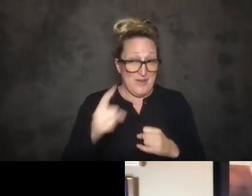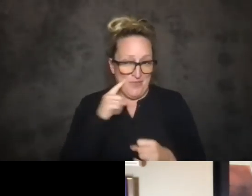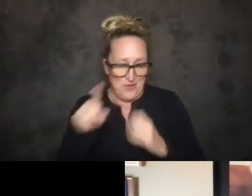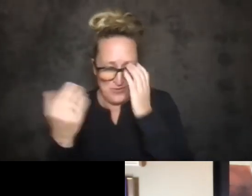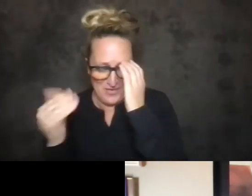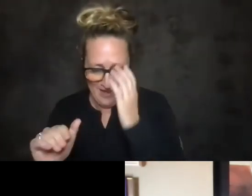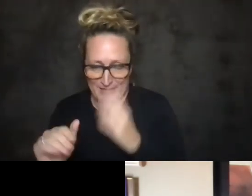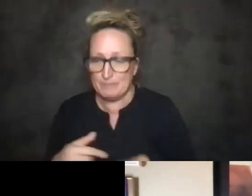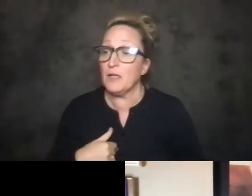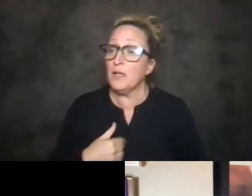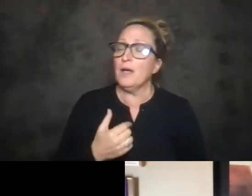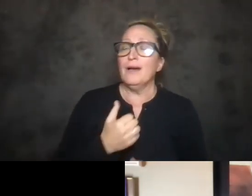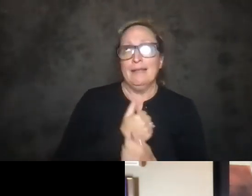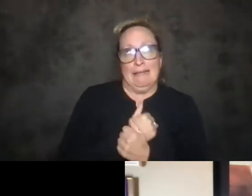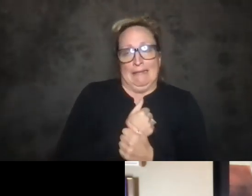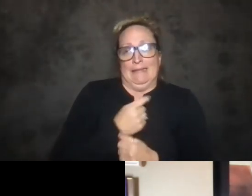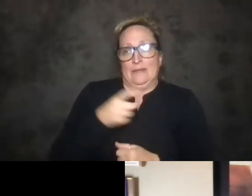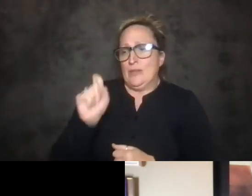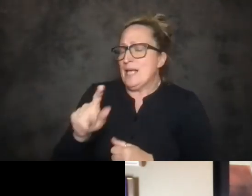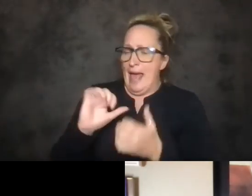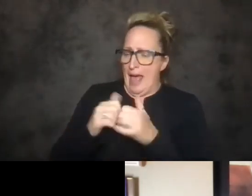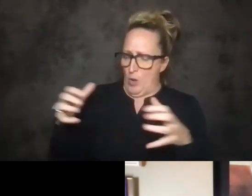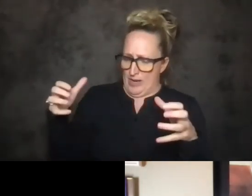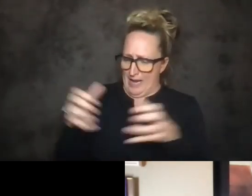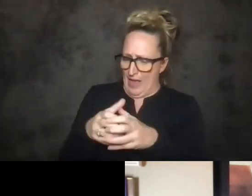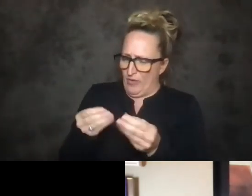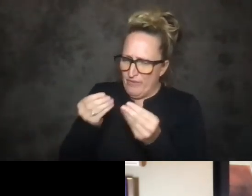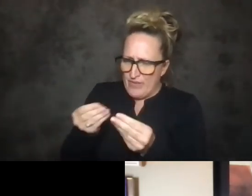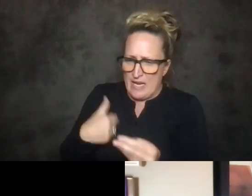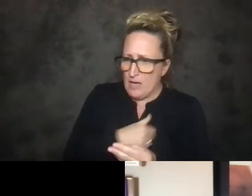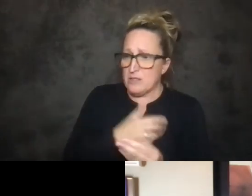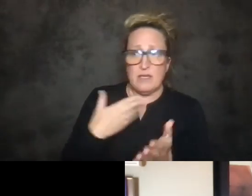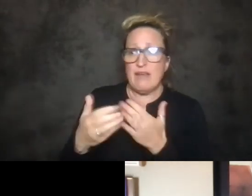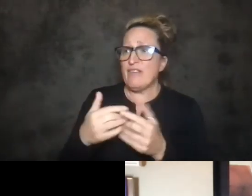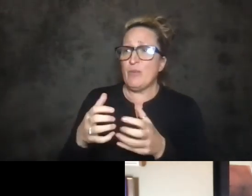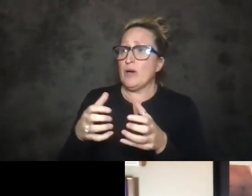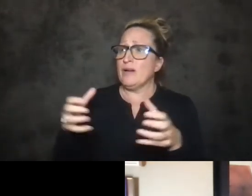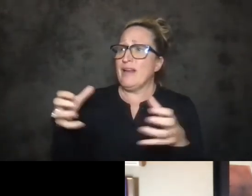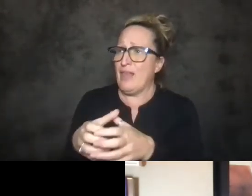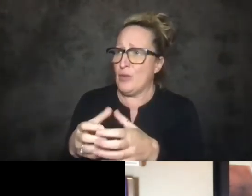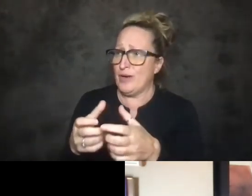I'd love to ask you, how does gathering feed us, even when we're gathering virtually?